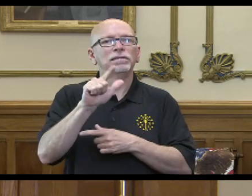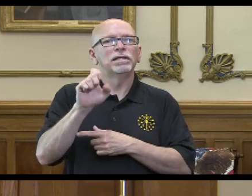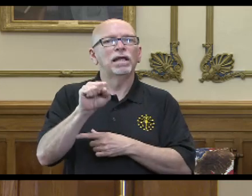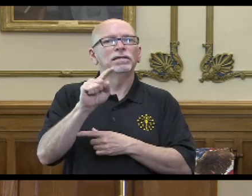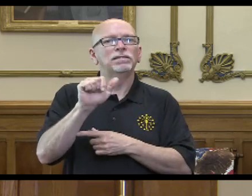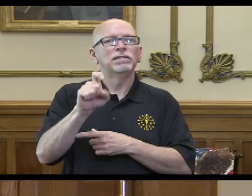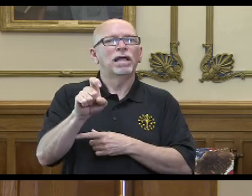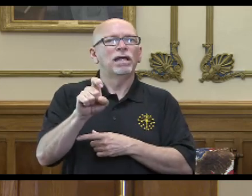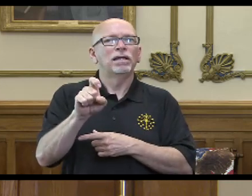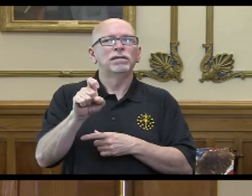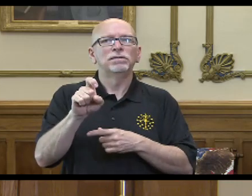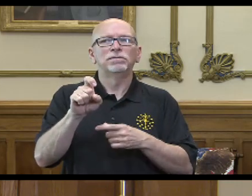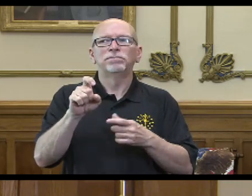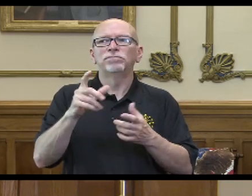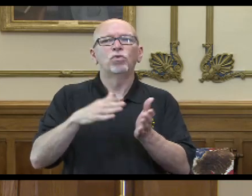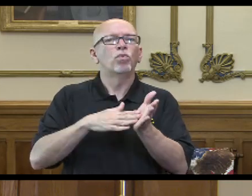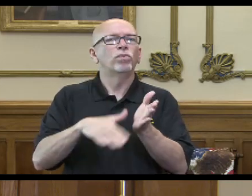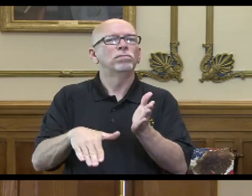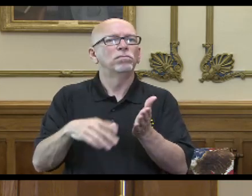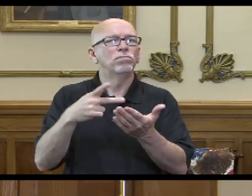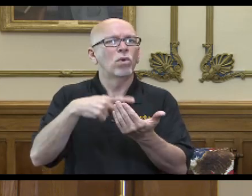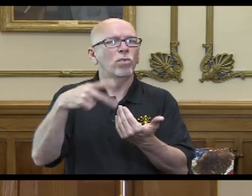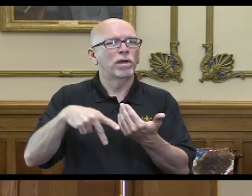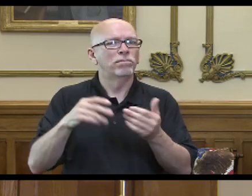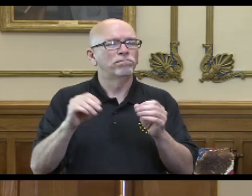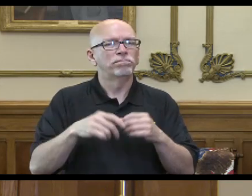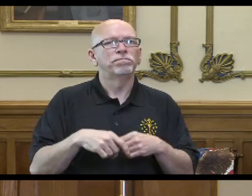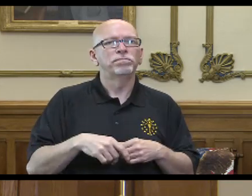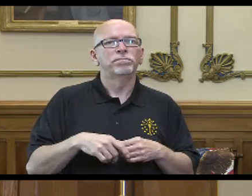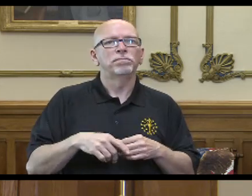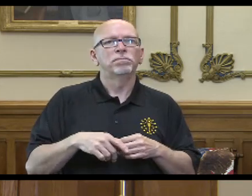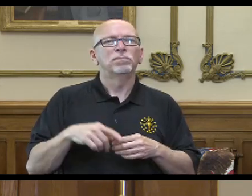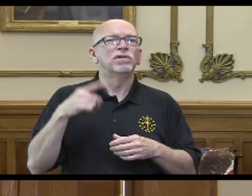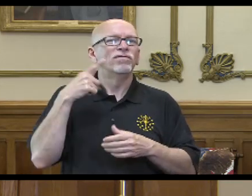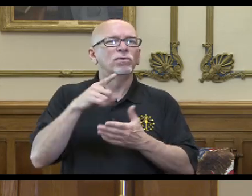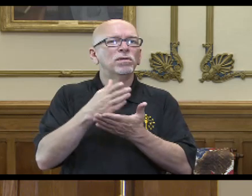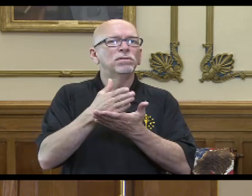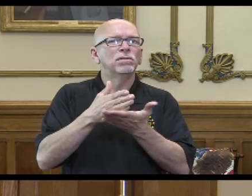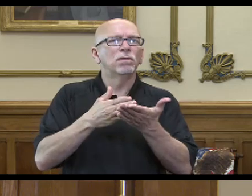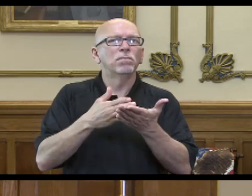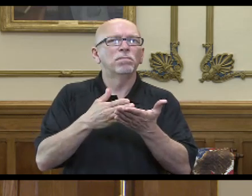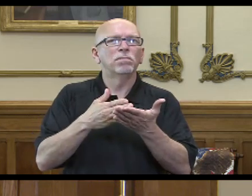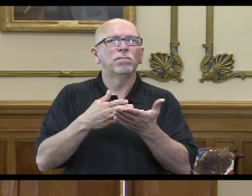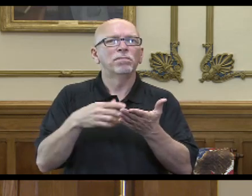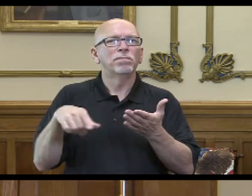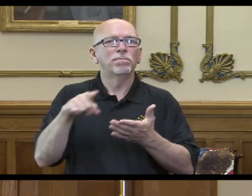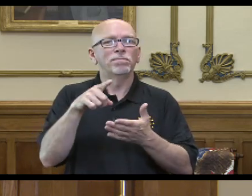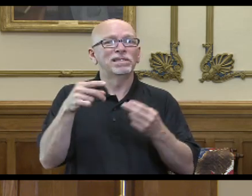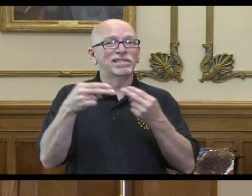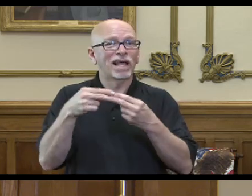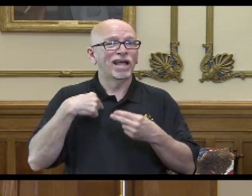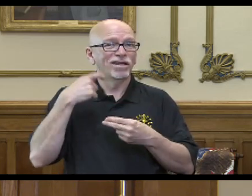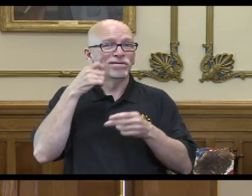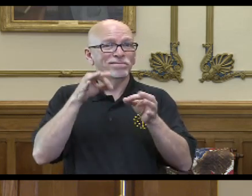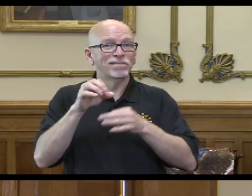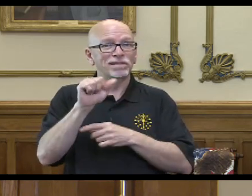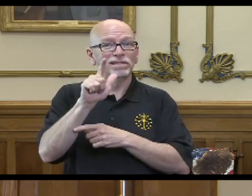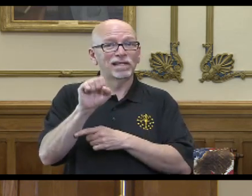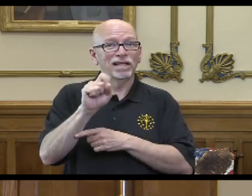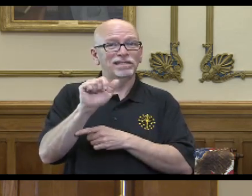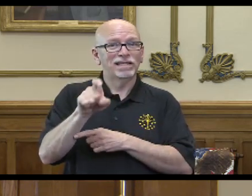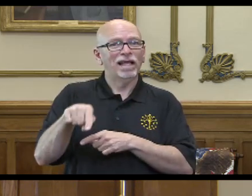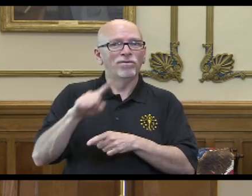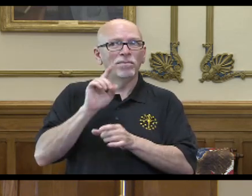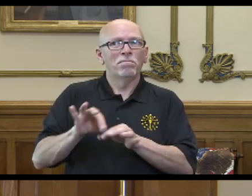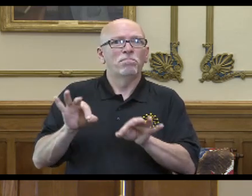tax relief program. Obviously, for some of the slides that I just went through, sales tax is an